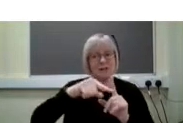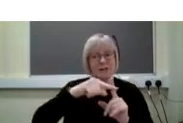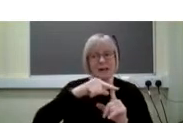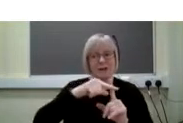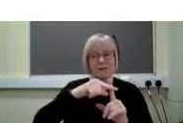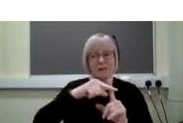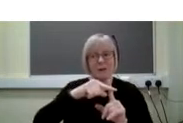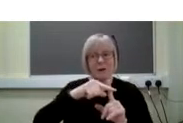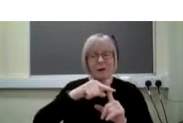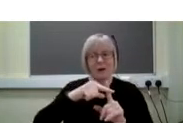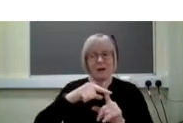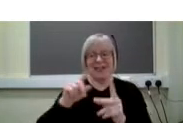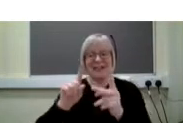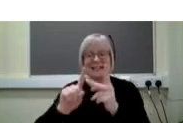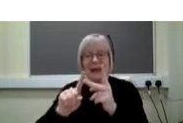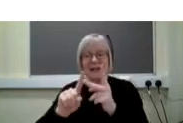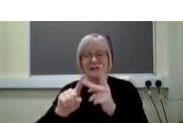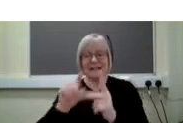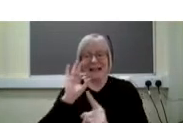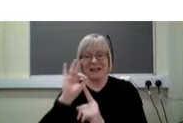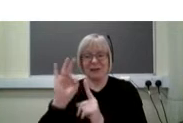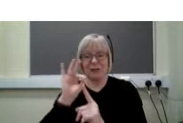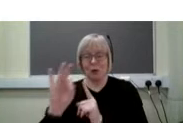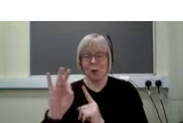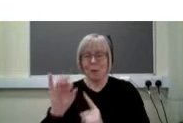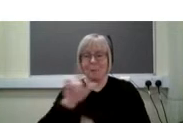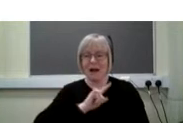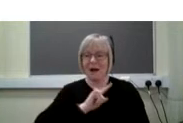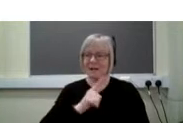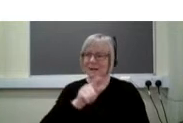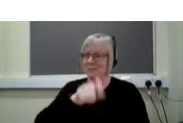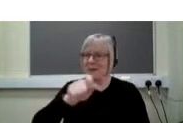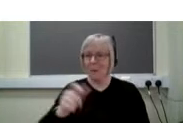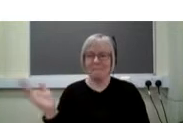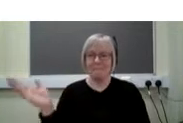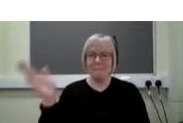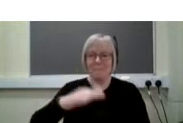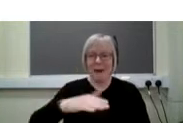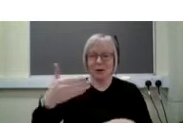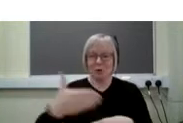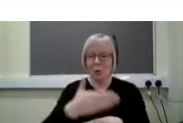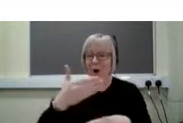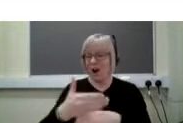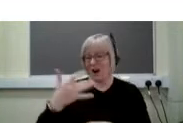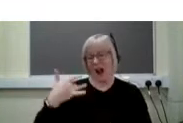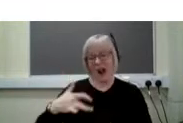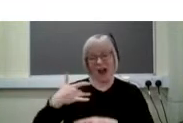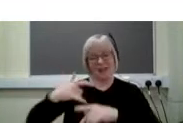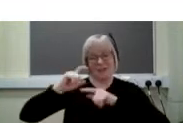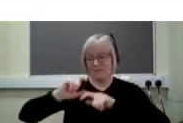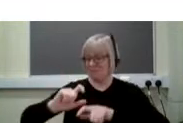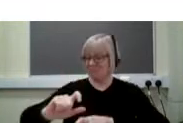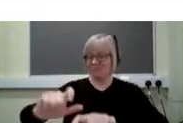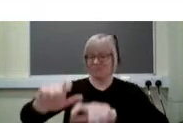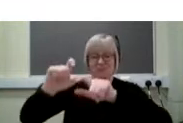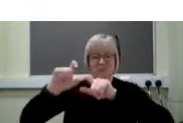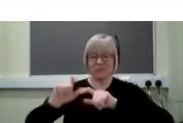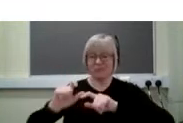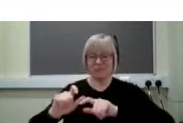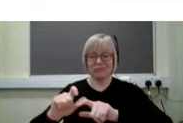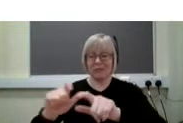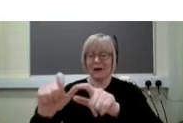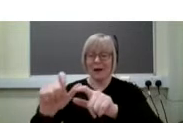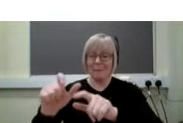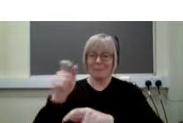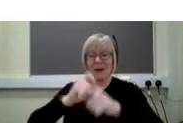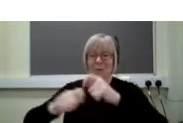second round of interviews. So people had gone back to work, people were getting on with life, trying to return to some kind of